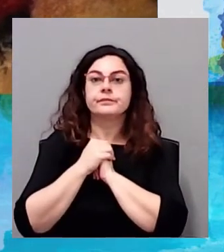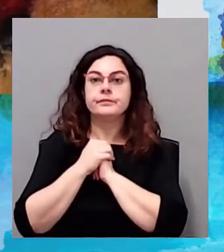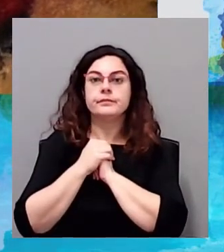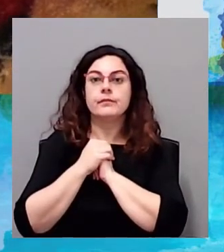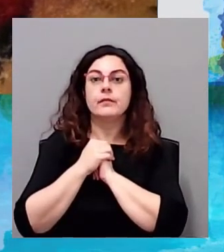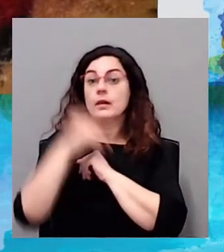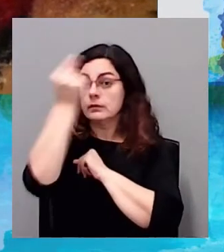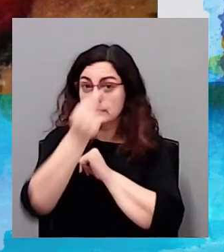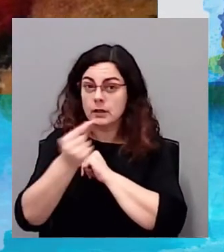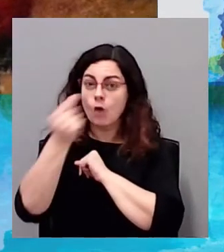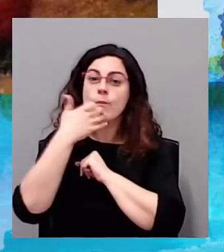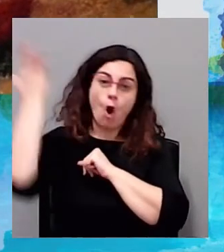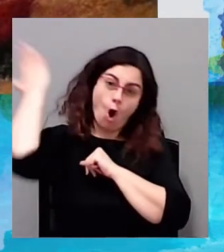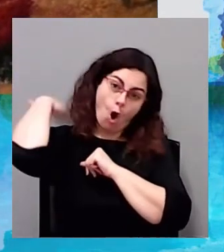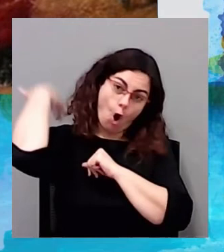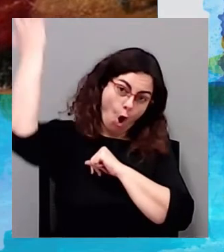and